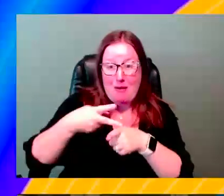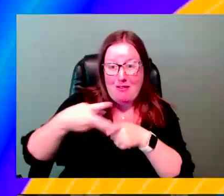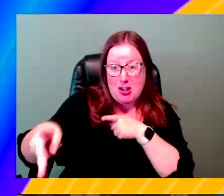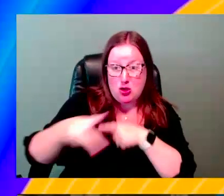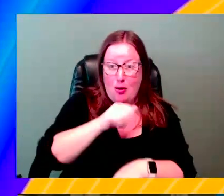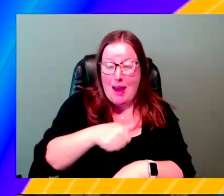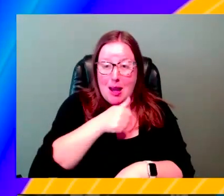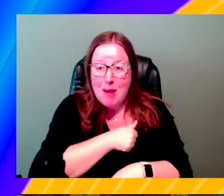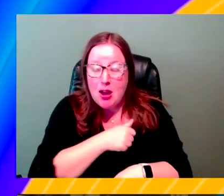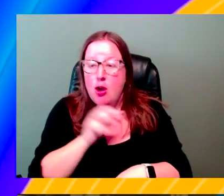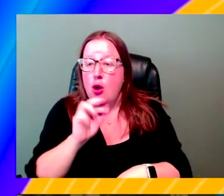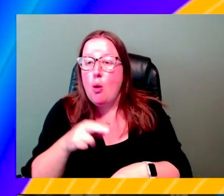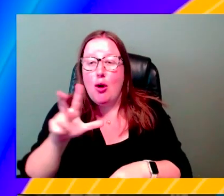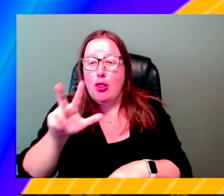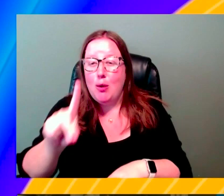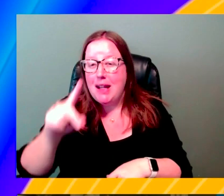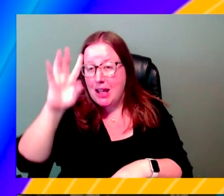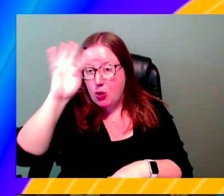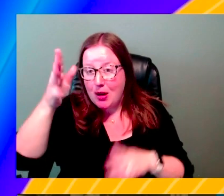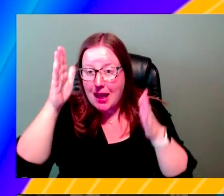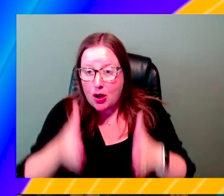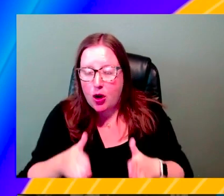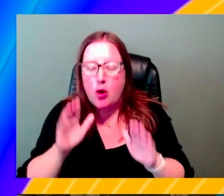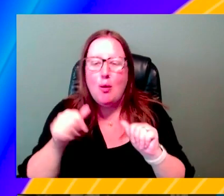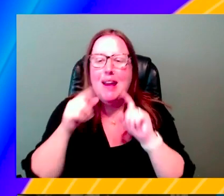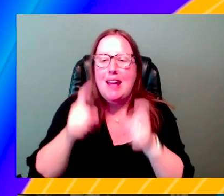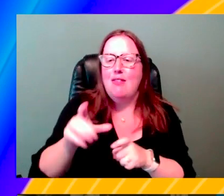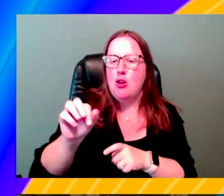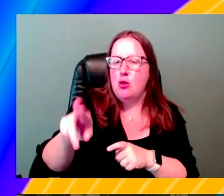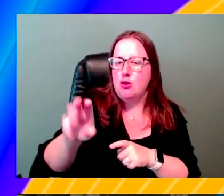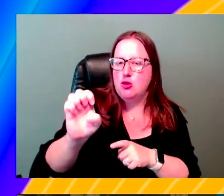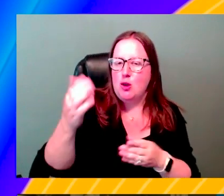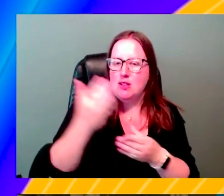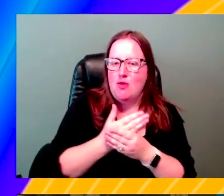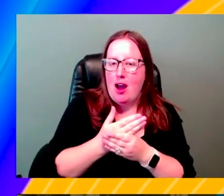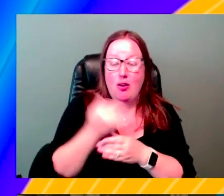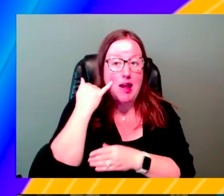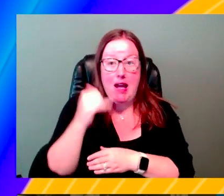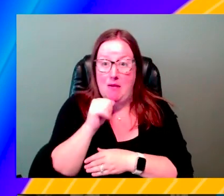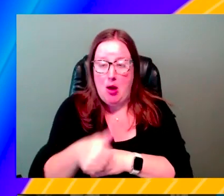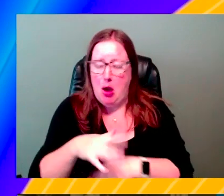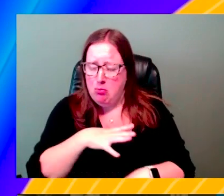creator, we can give you access to the source file of the animation. Or if you're not, that's also fine. You can